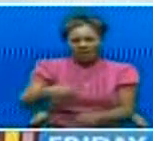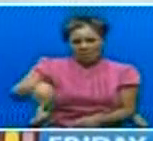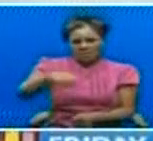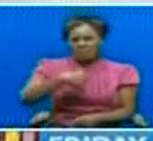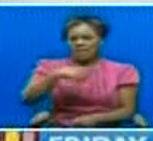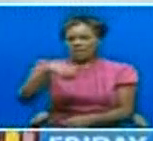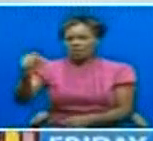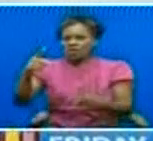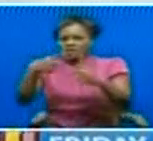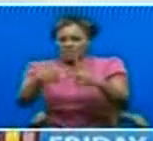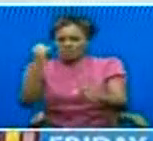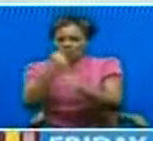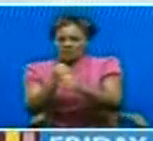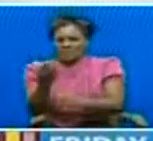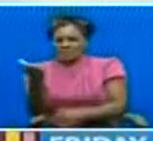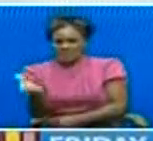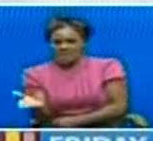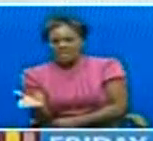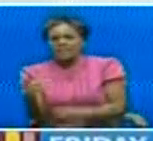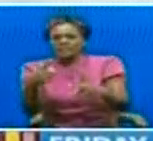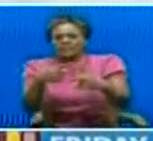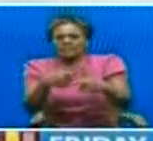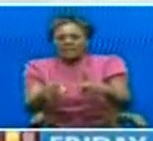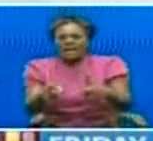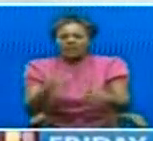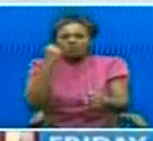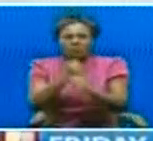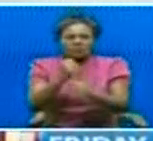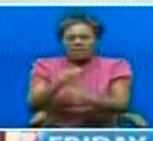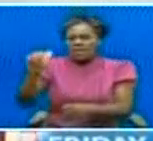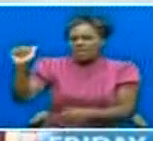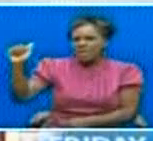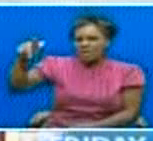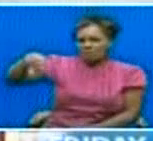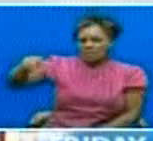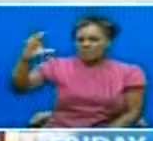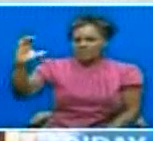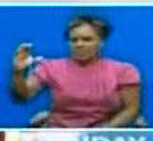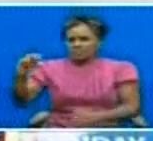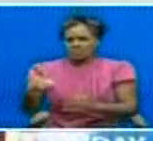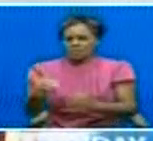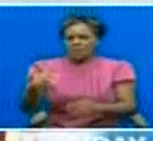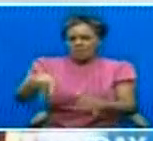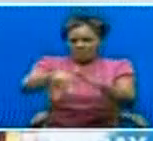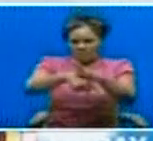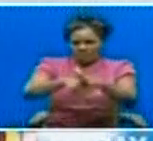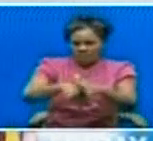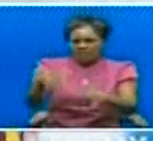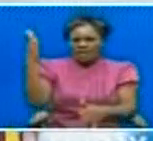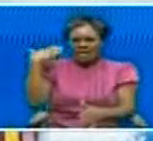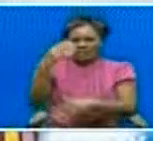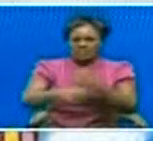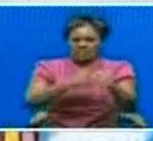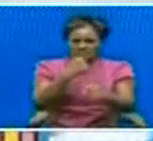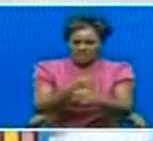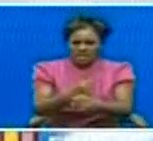went, I started working for them, and then I started doing work with APC. Mm-hmm. And then we went through the primaries last year in